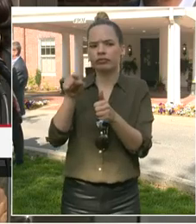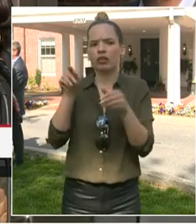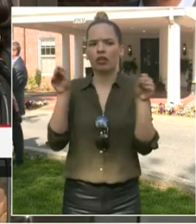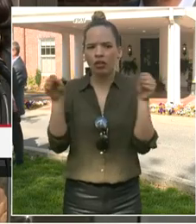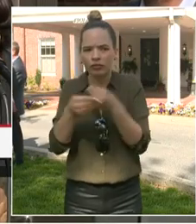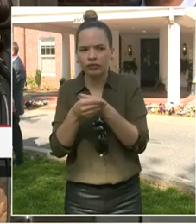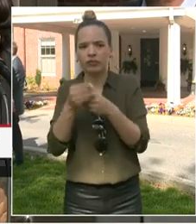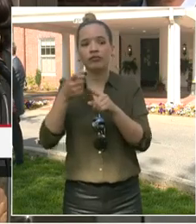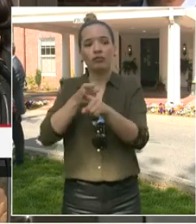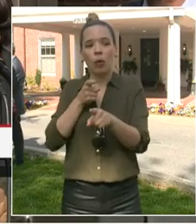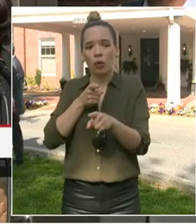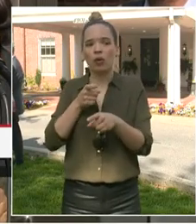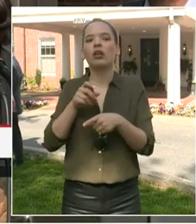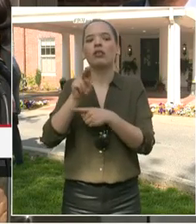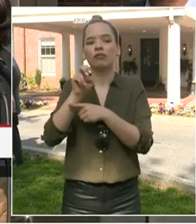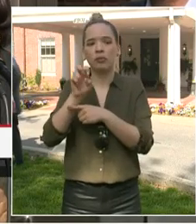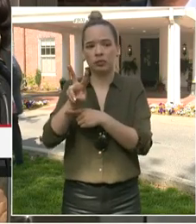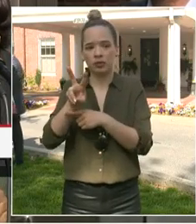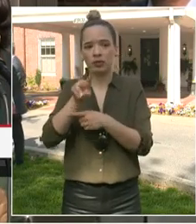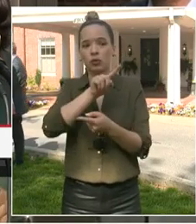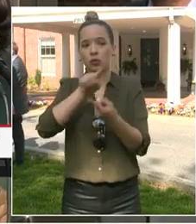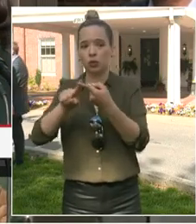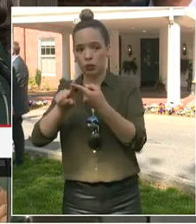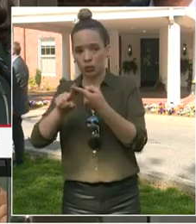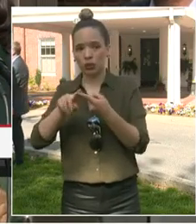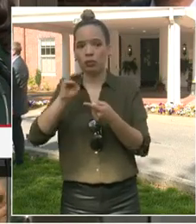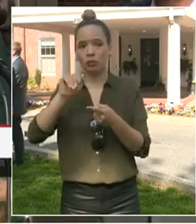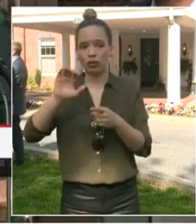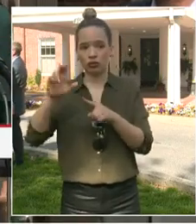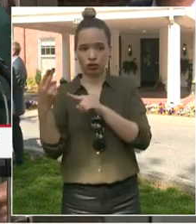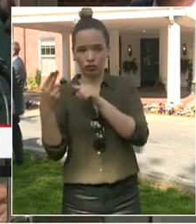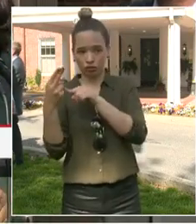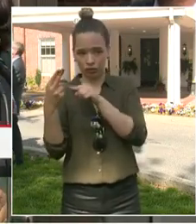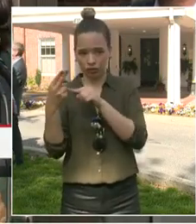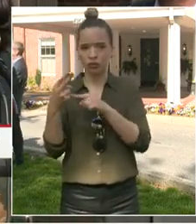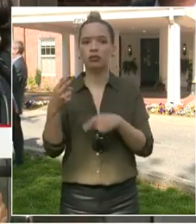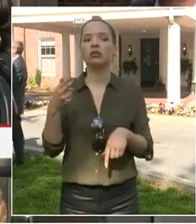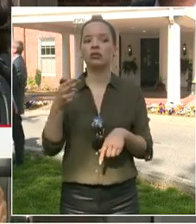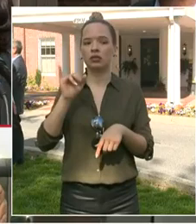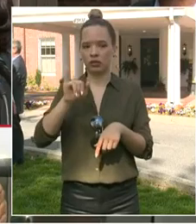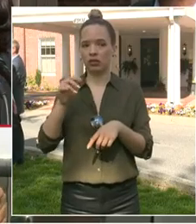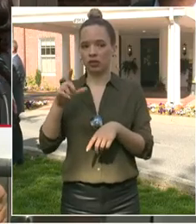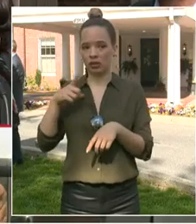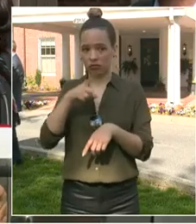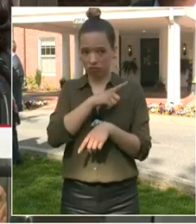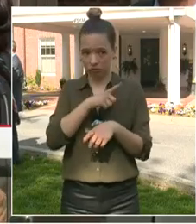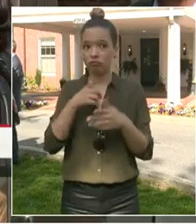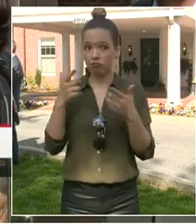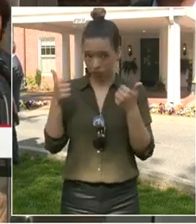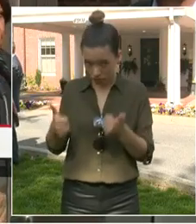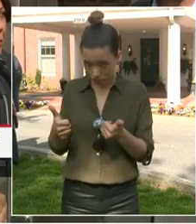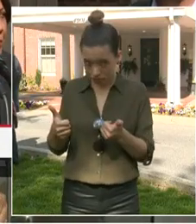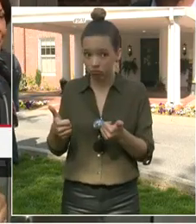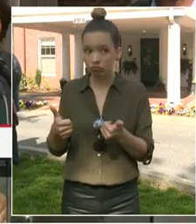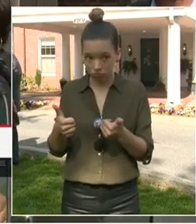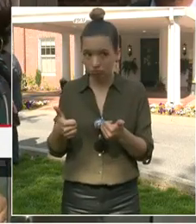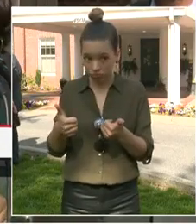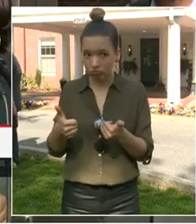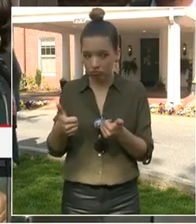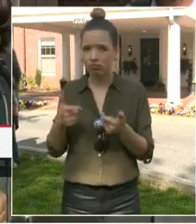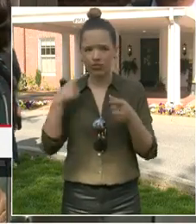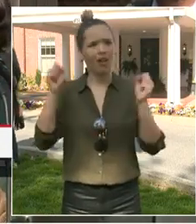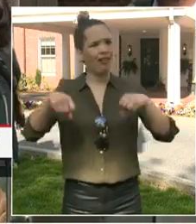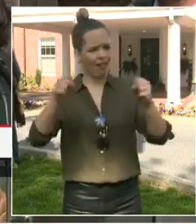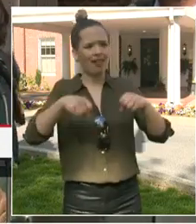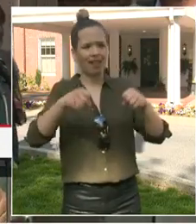November until March when I deliver it to the council. Does that work? Yeah. That's good, right? Yeah, no, that's good.